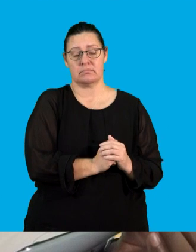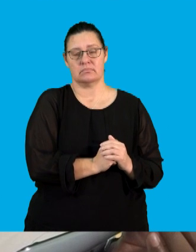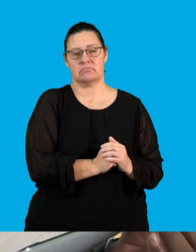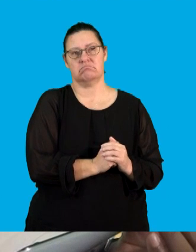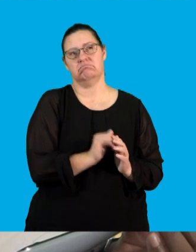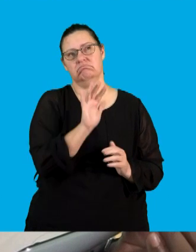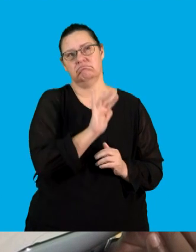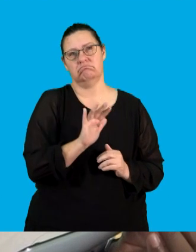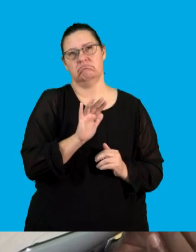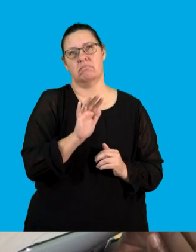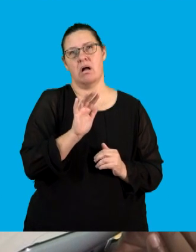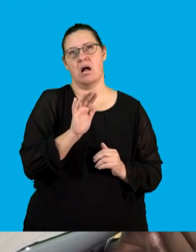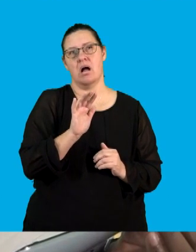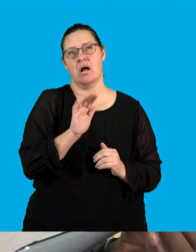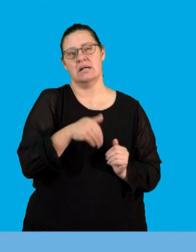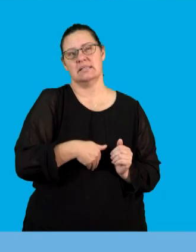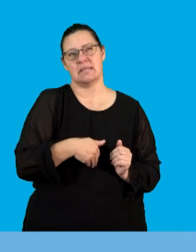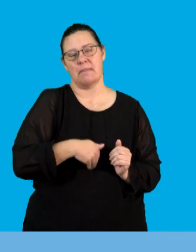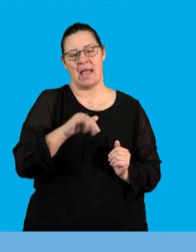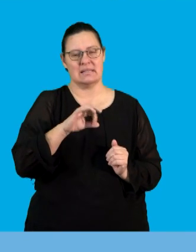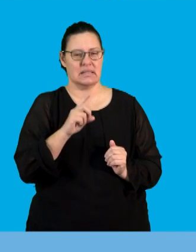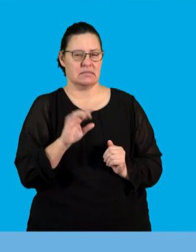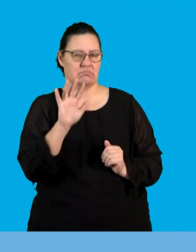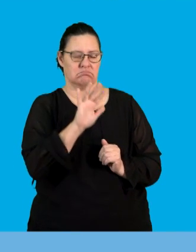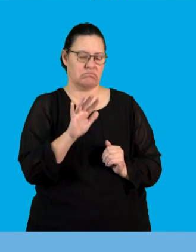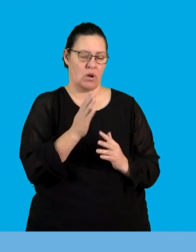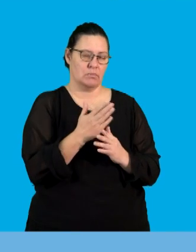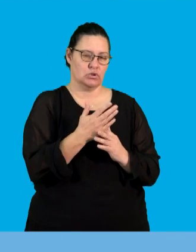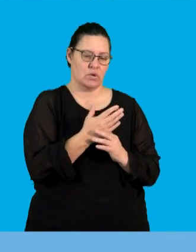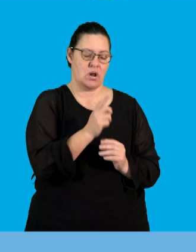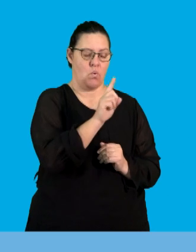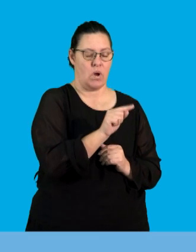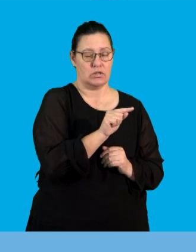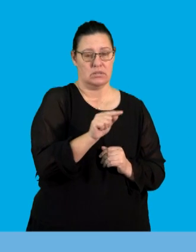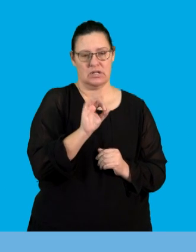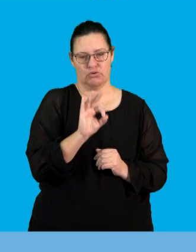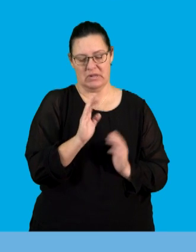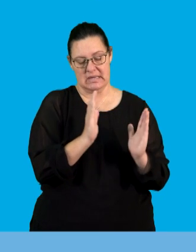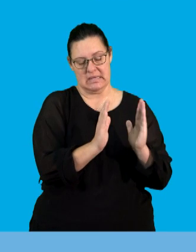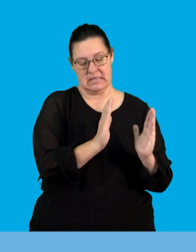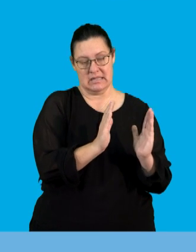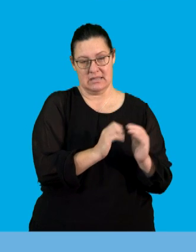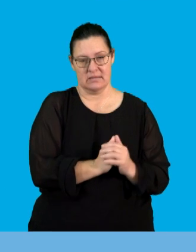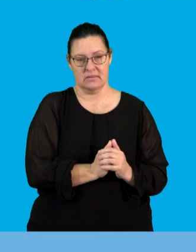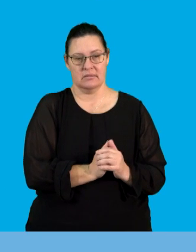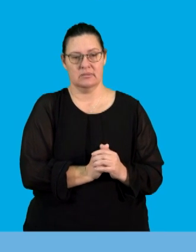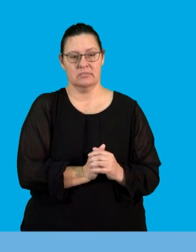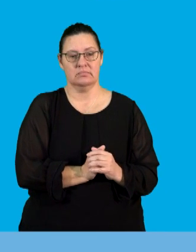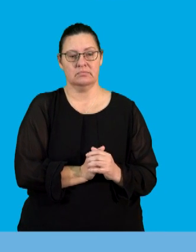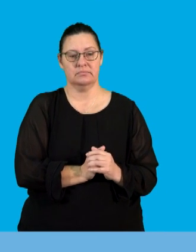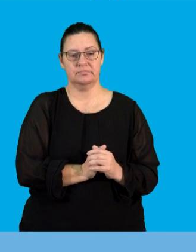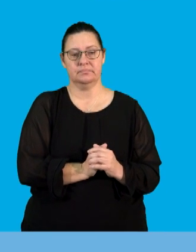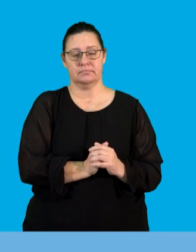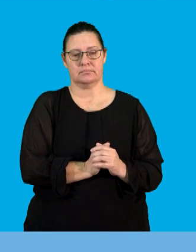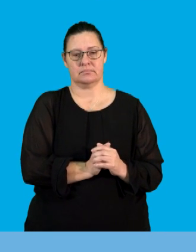pH value of the acid, of the stomach acid, it is between 1 and 3. So it is between